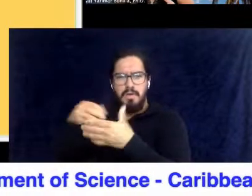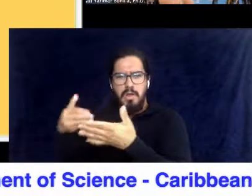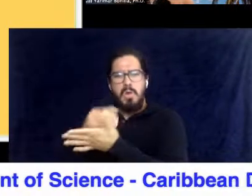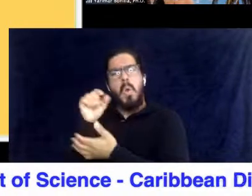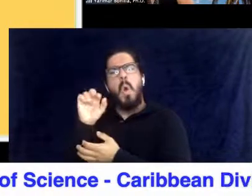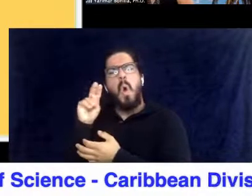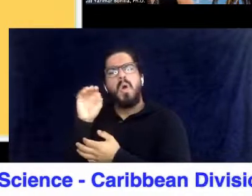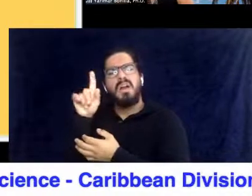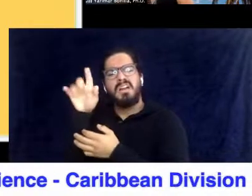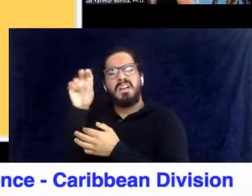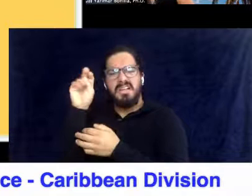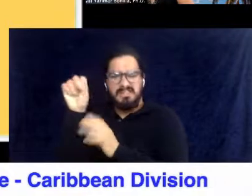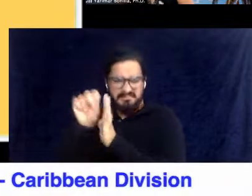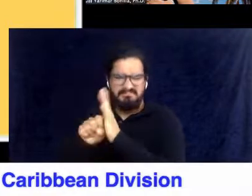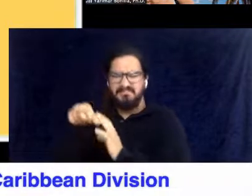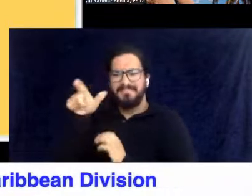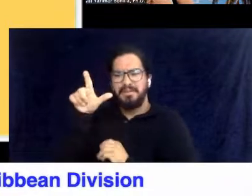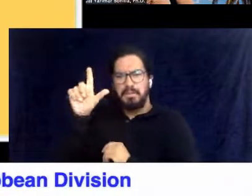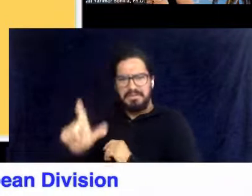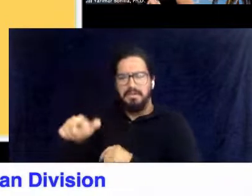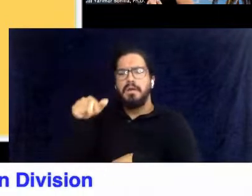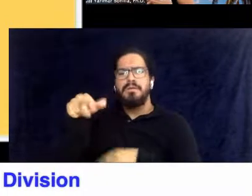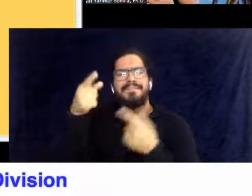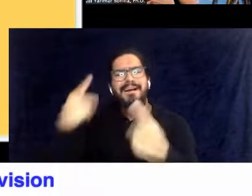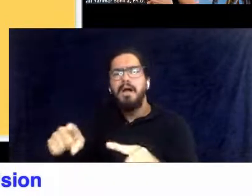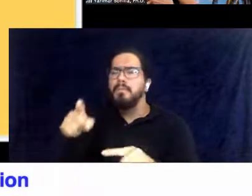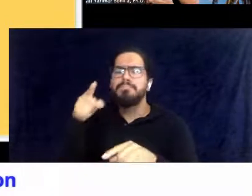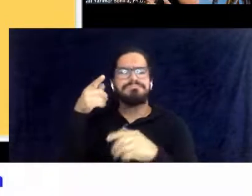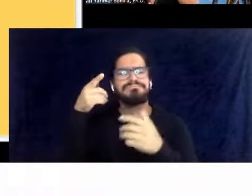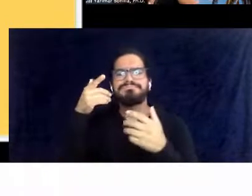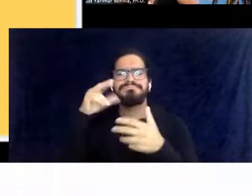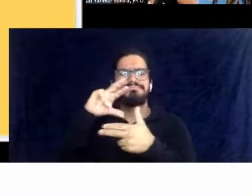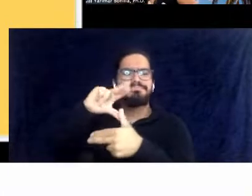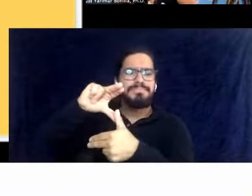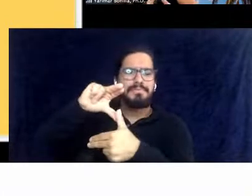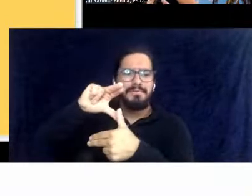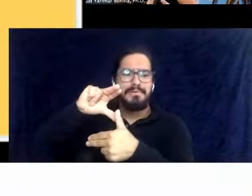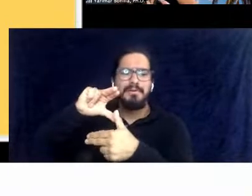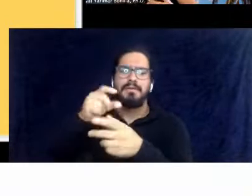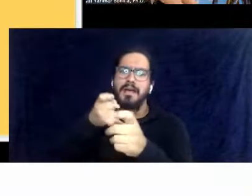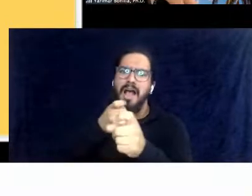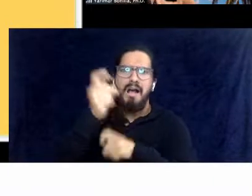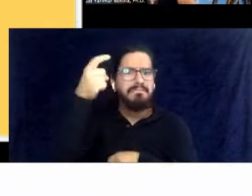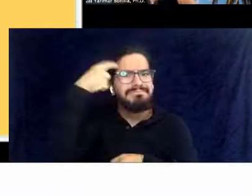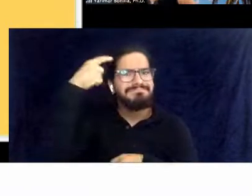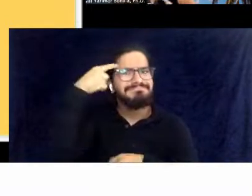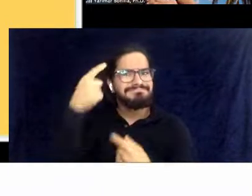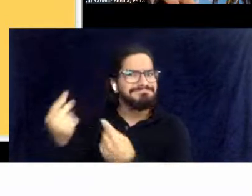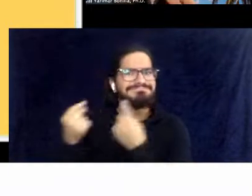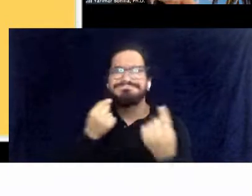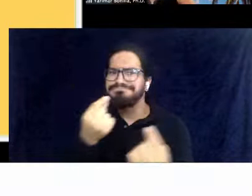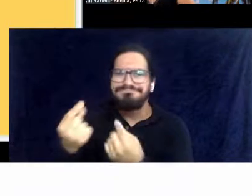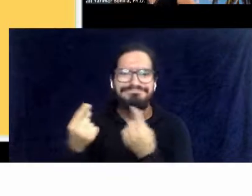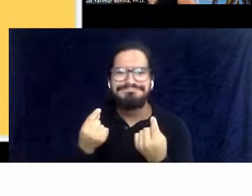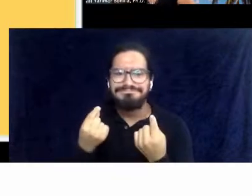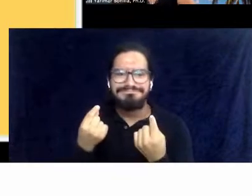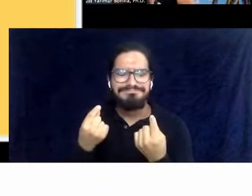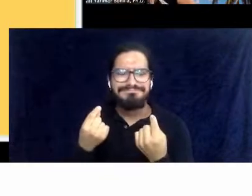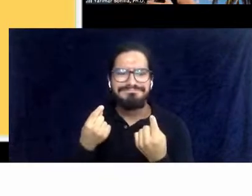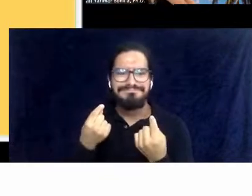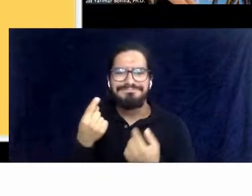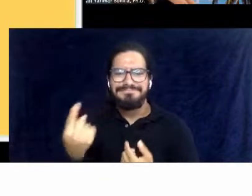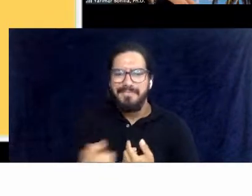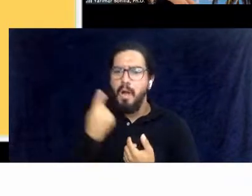the pandemic brain, and what will be, you know, in Puerto Rico, where it's not just the pandemic or not just Maria,